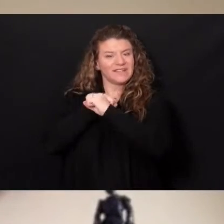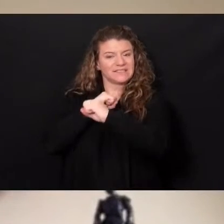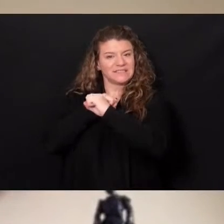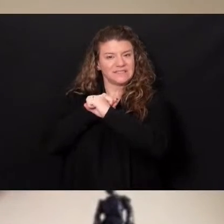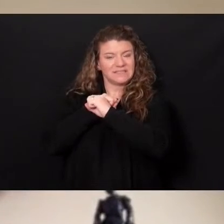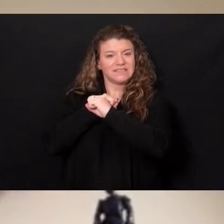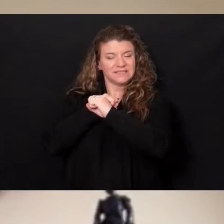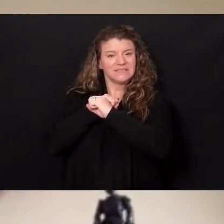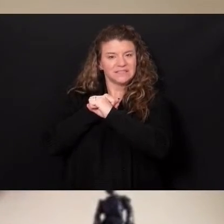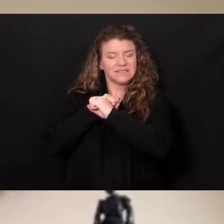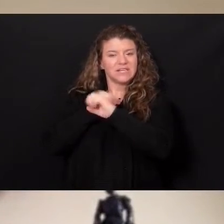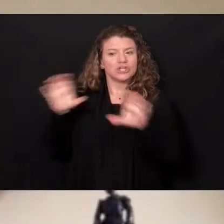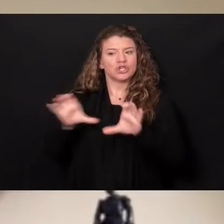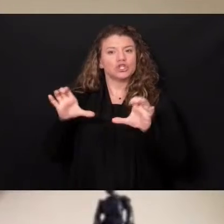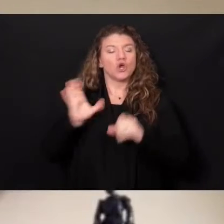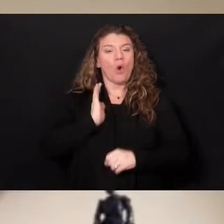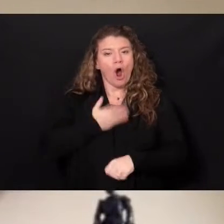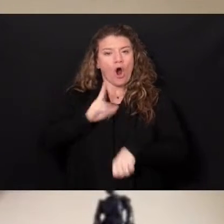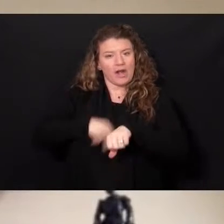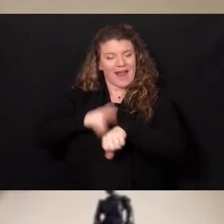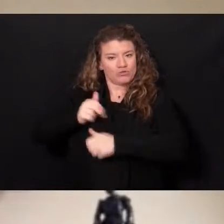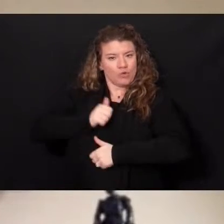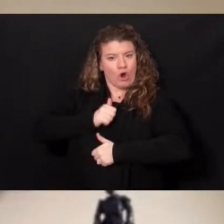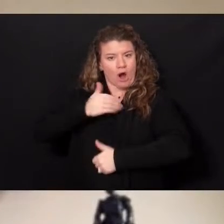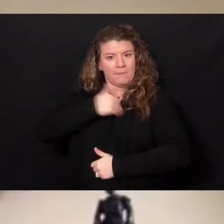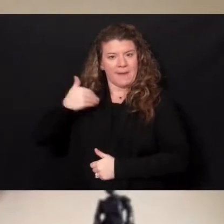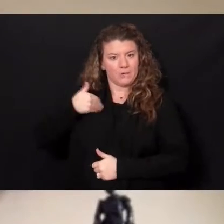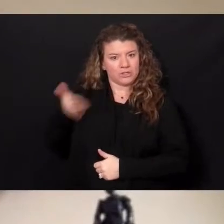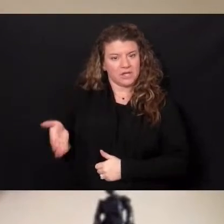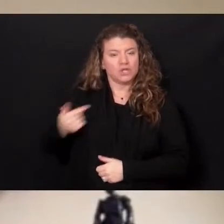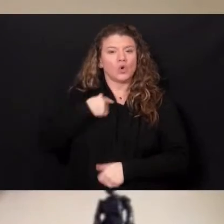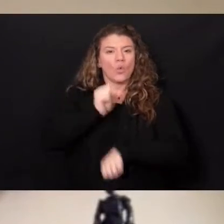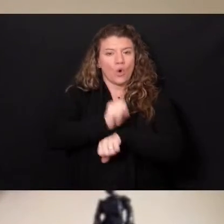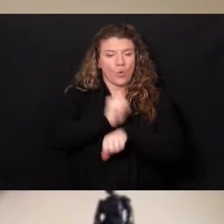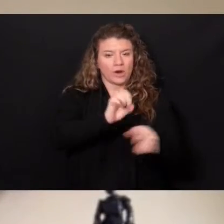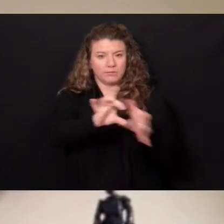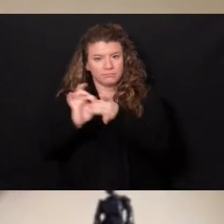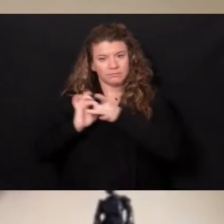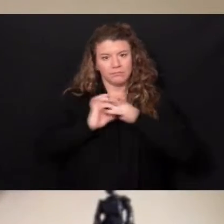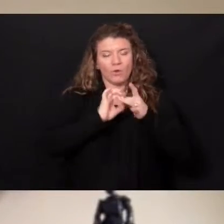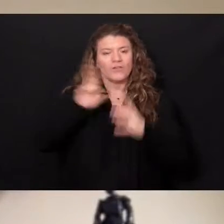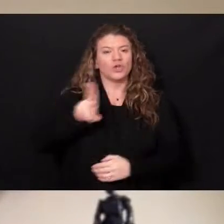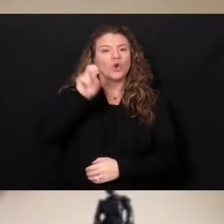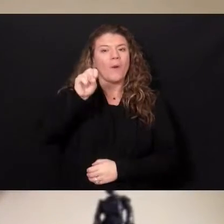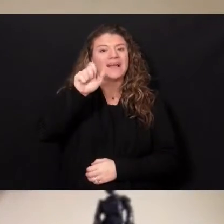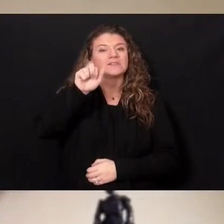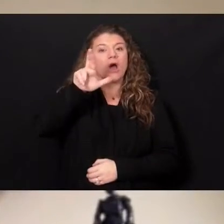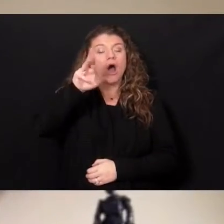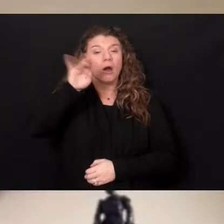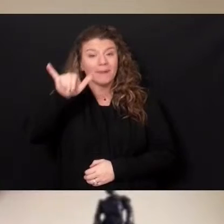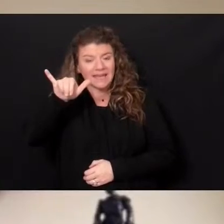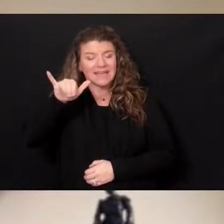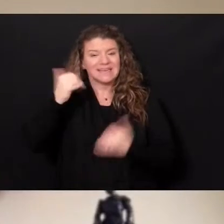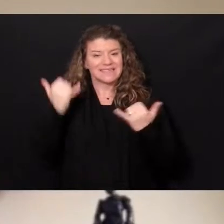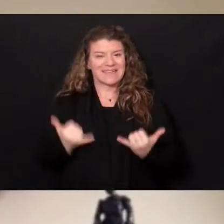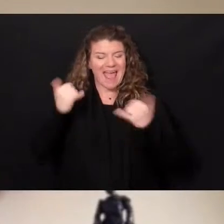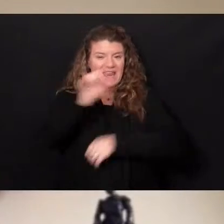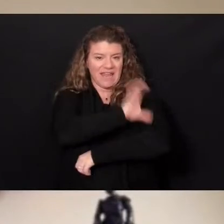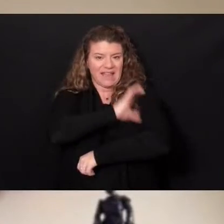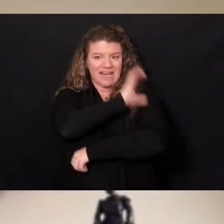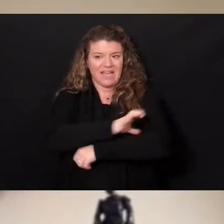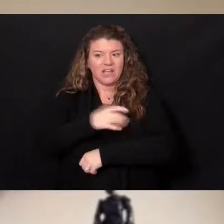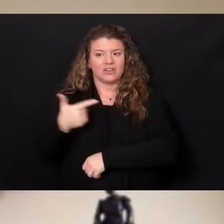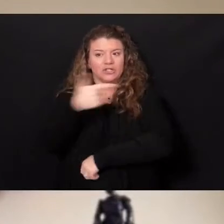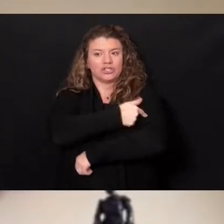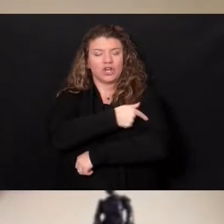to do our National Guard members. We're working with U.S. Army Corps of Engineers in a clinic today for doses